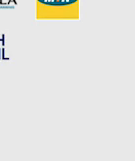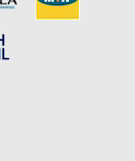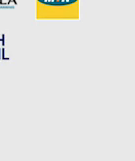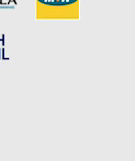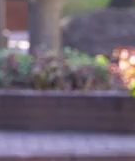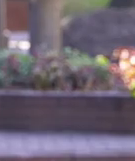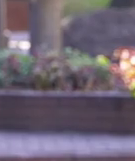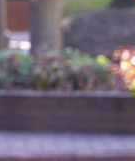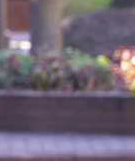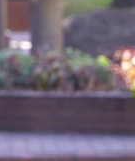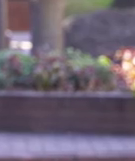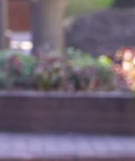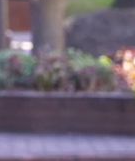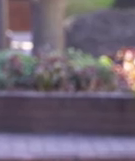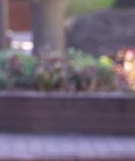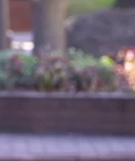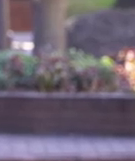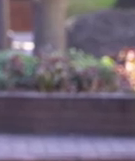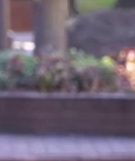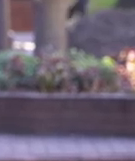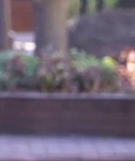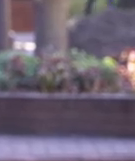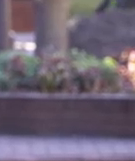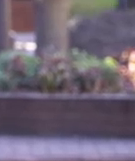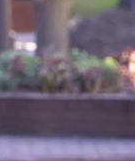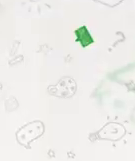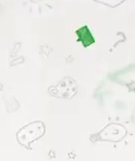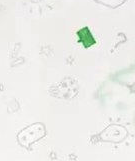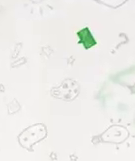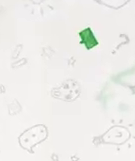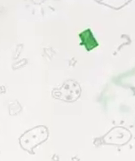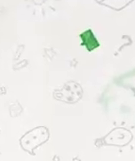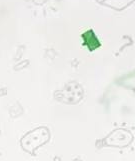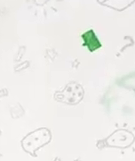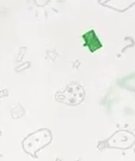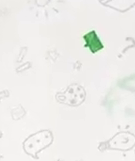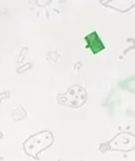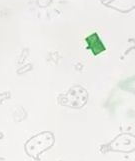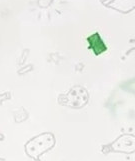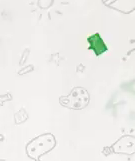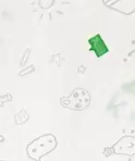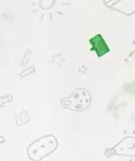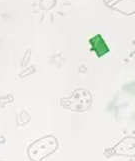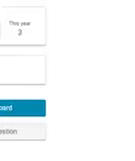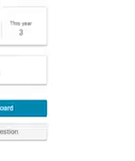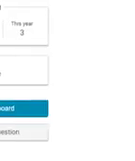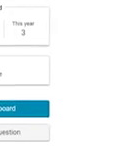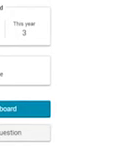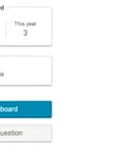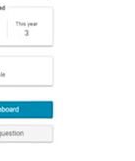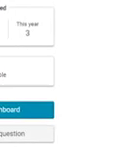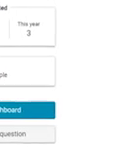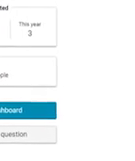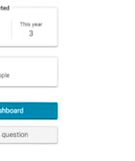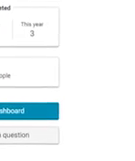Matrix. Hey South Africa, September means it's time for Siyavula's annual 1 million maths competition, where you can